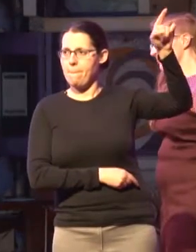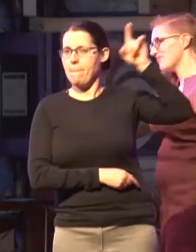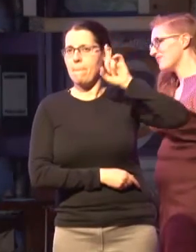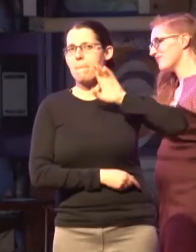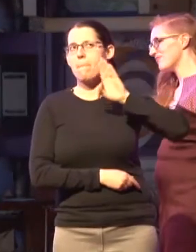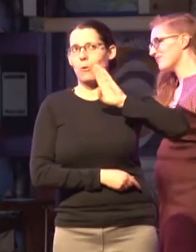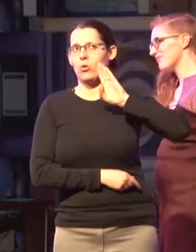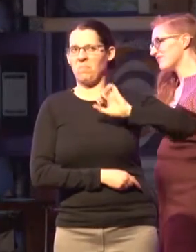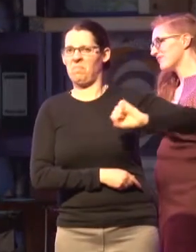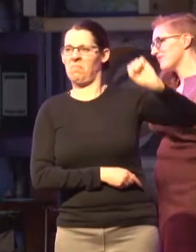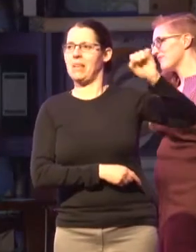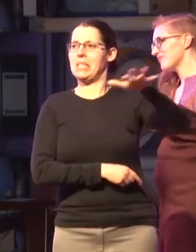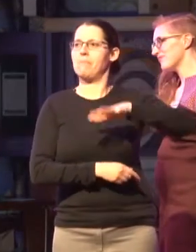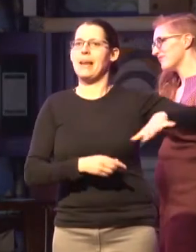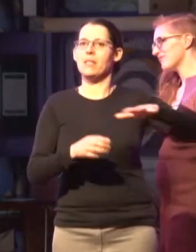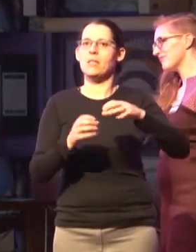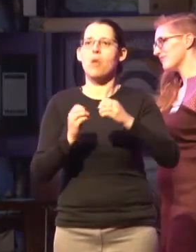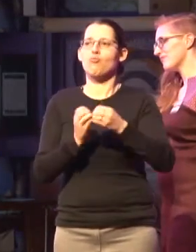open space brokers as well,